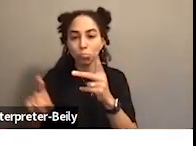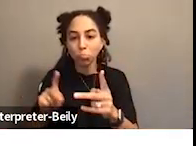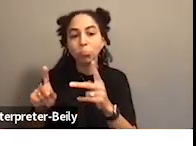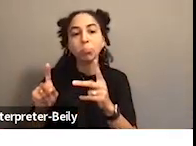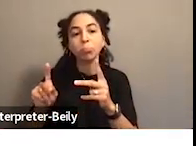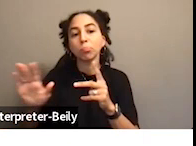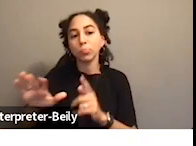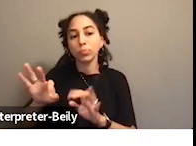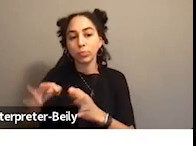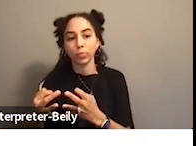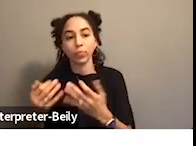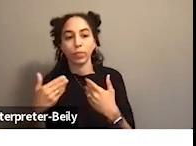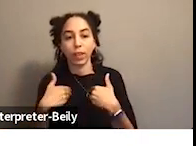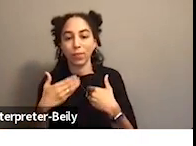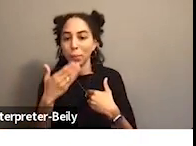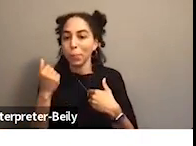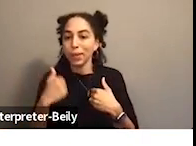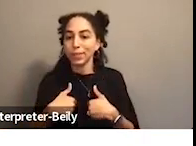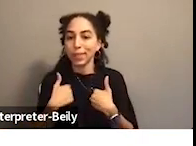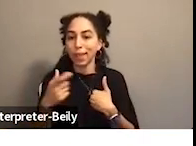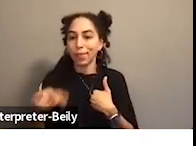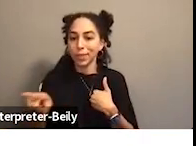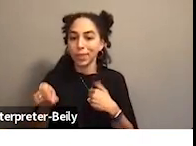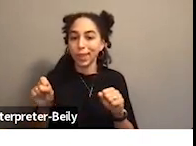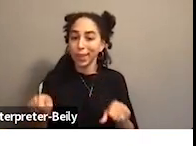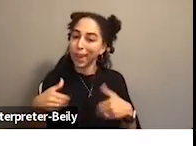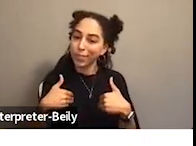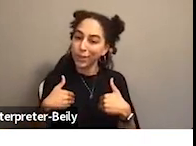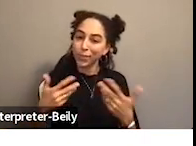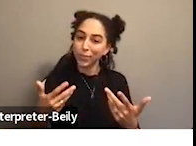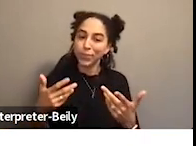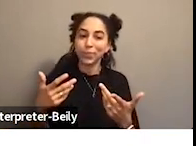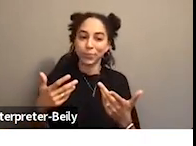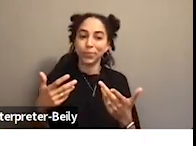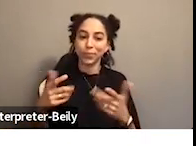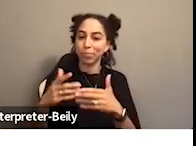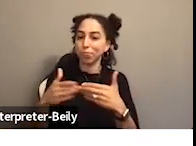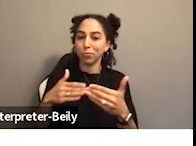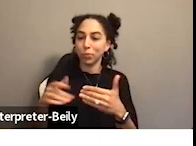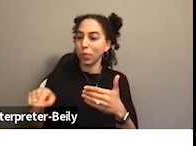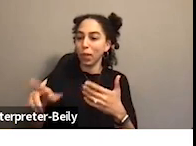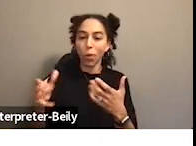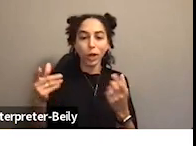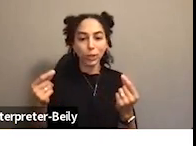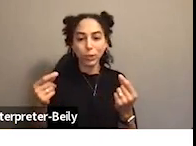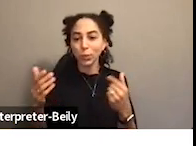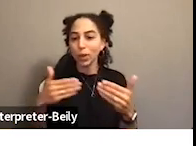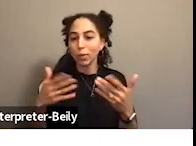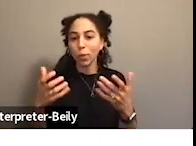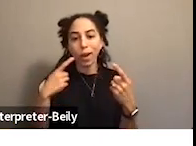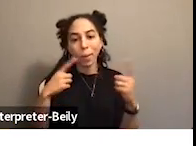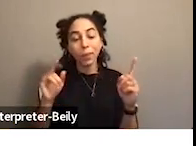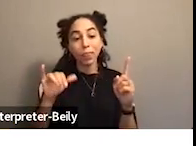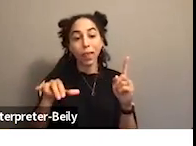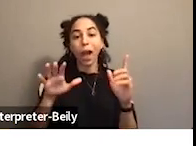families to have the best lives they can have based on what they want to do and what they want to accomplish. And under this umbrella